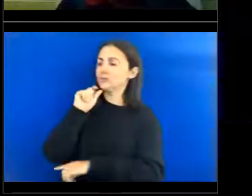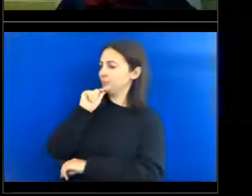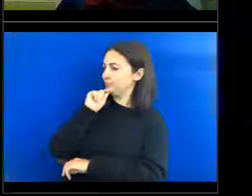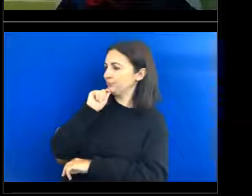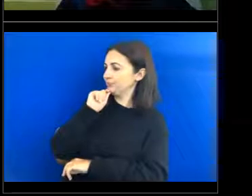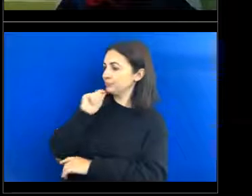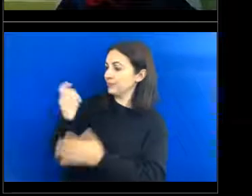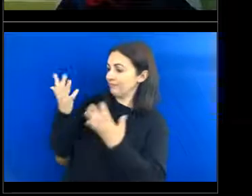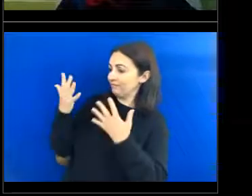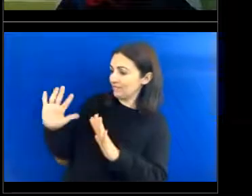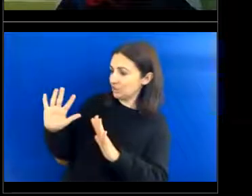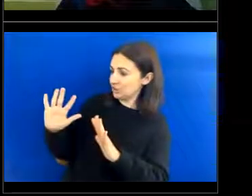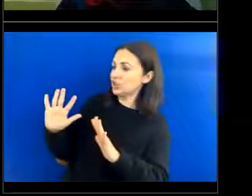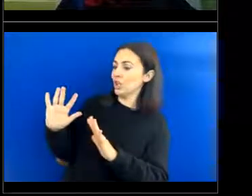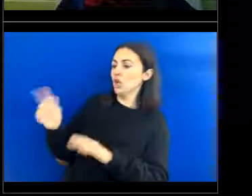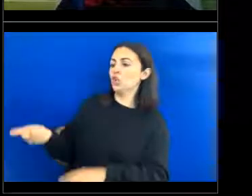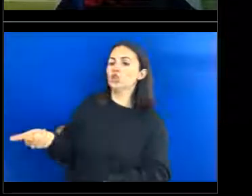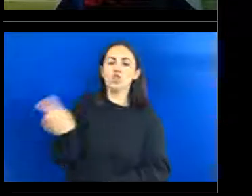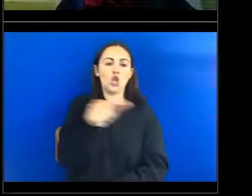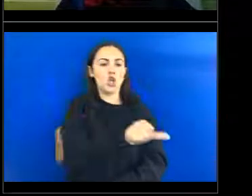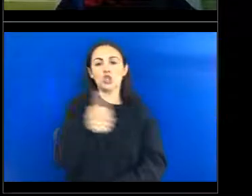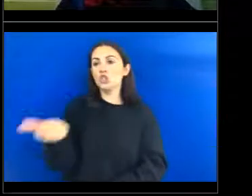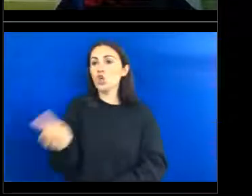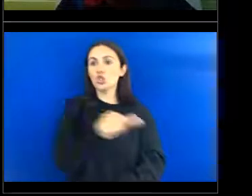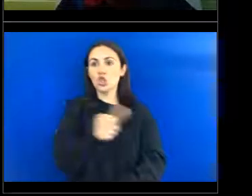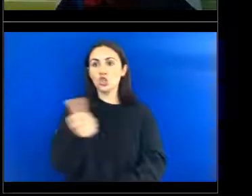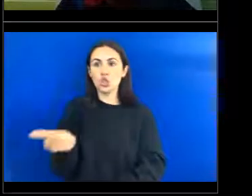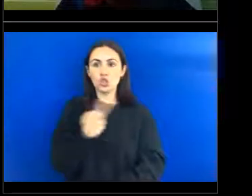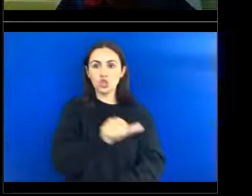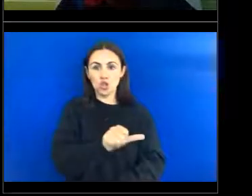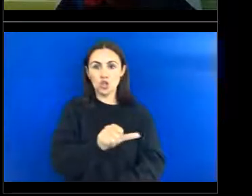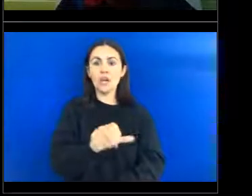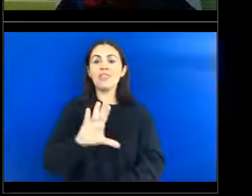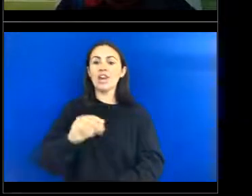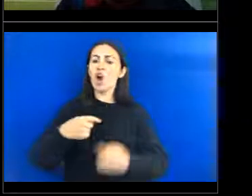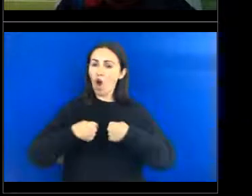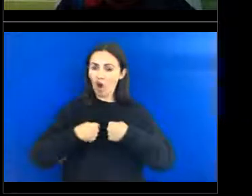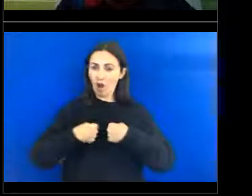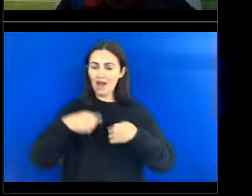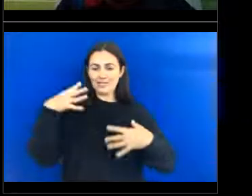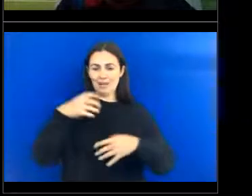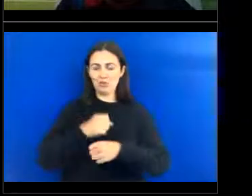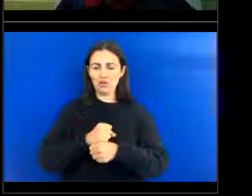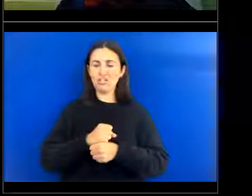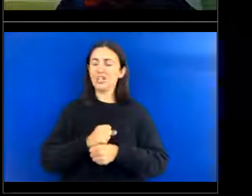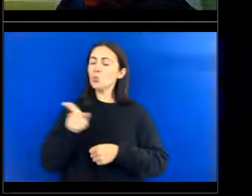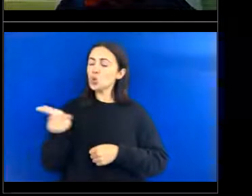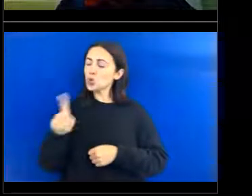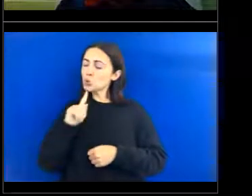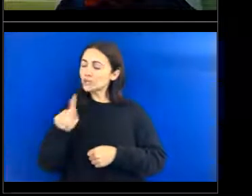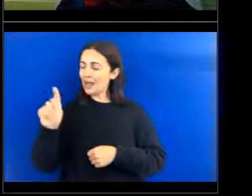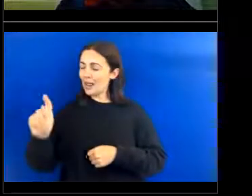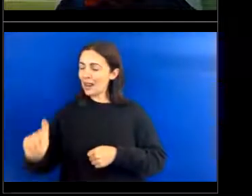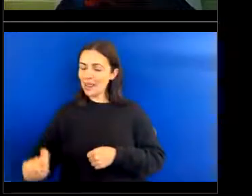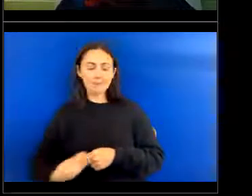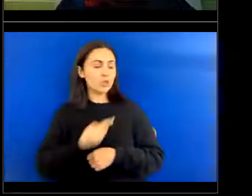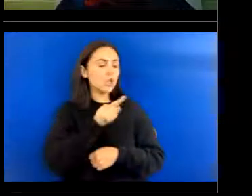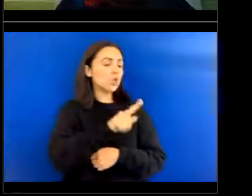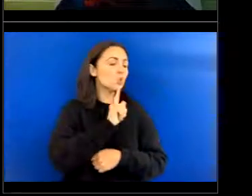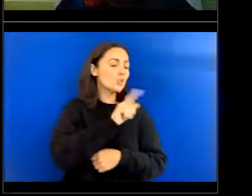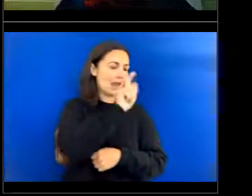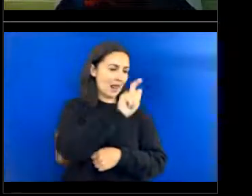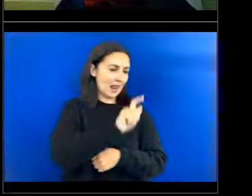both finished giving their summaries, we summarise back what we've heard each of them say. And from that, we put a list, usually